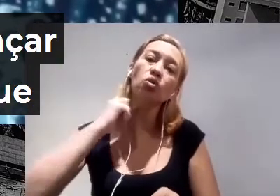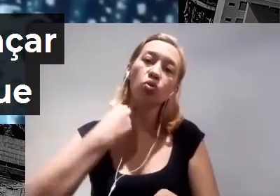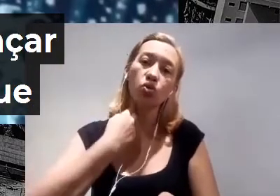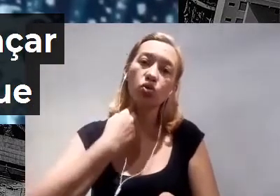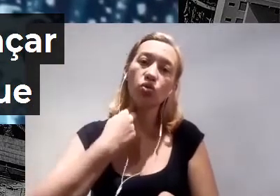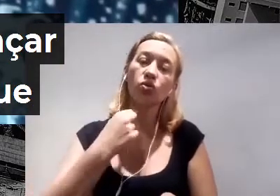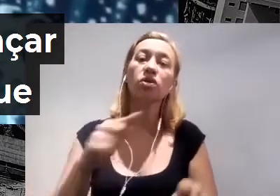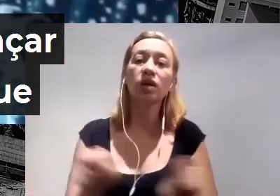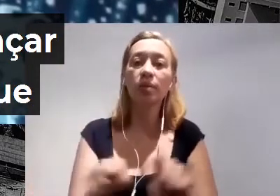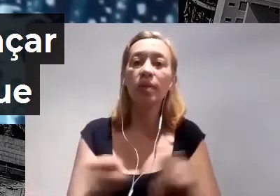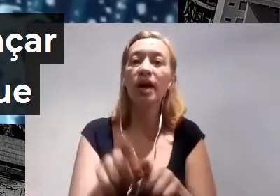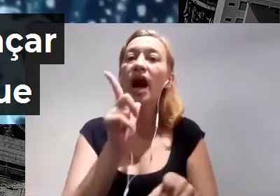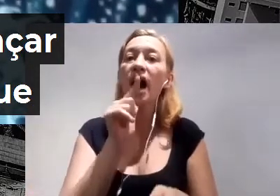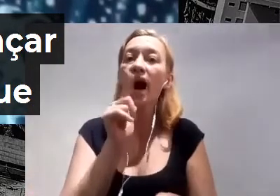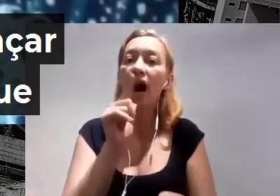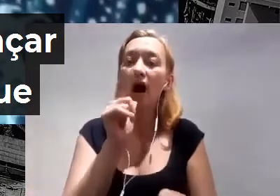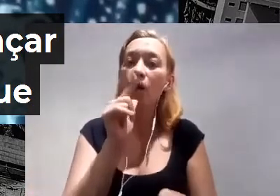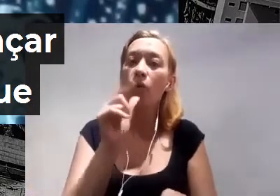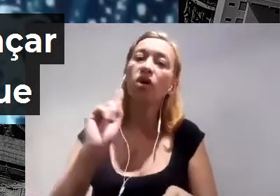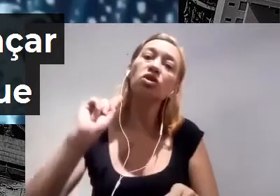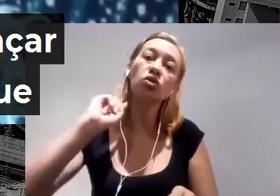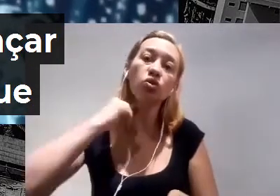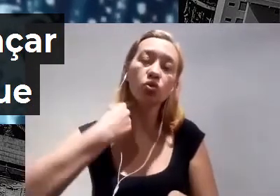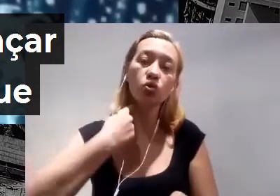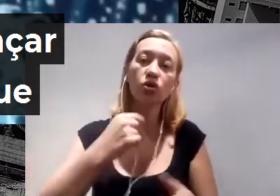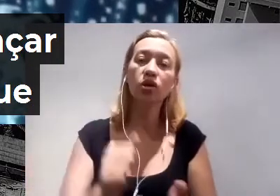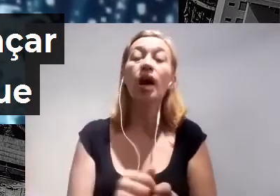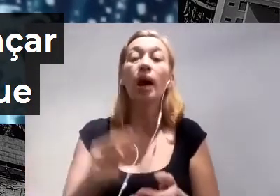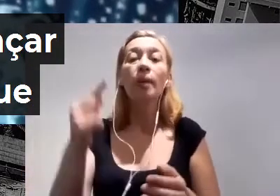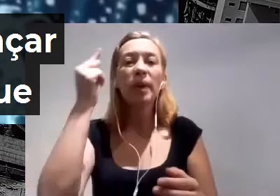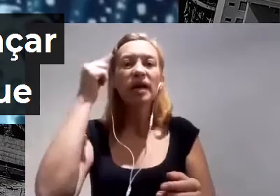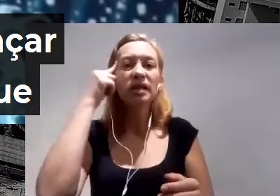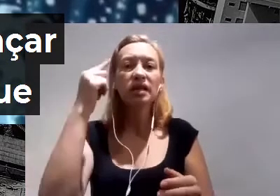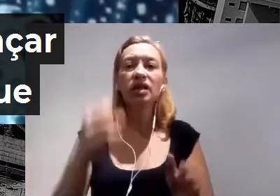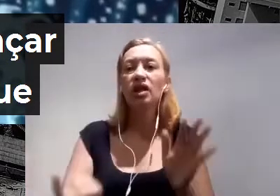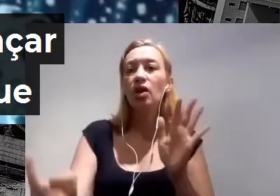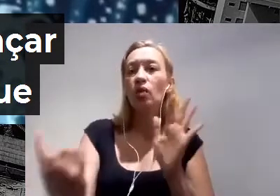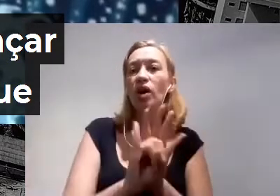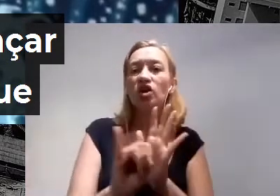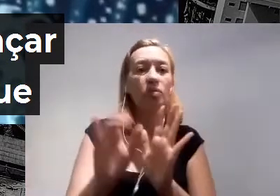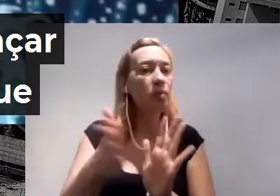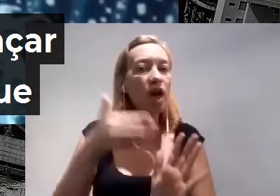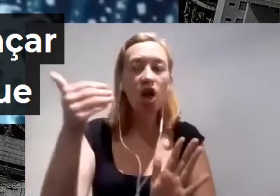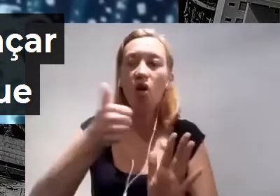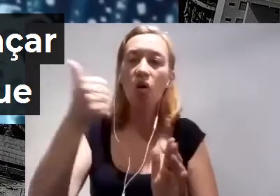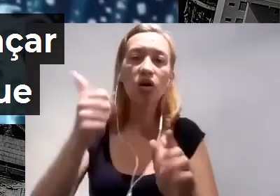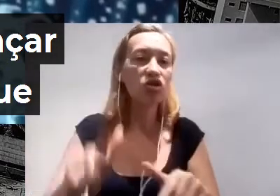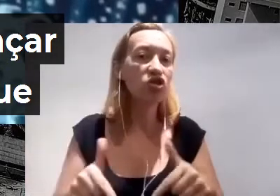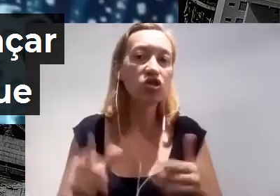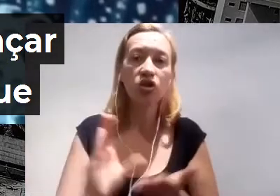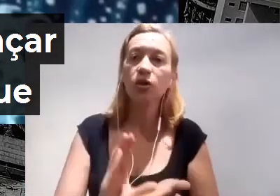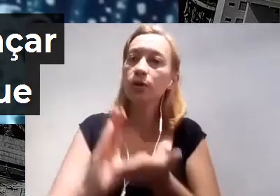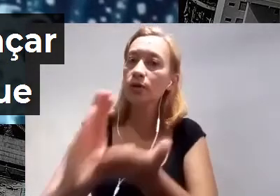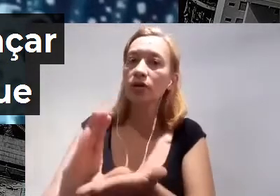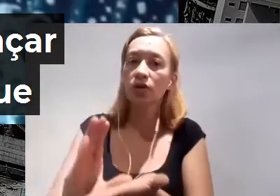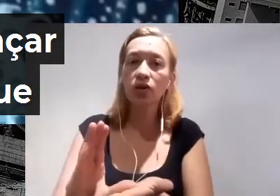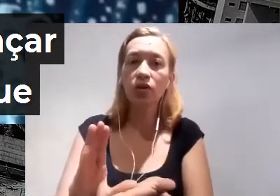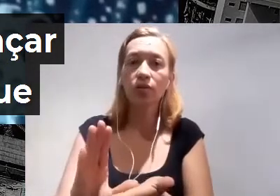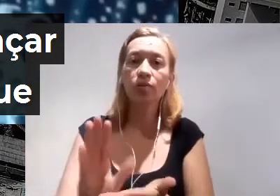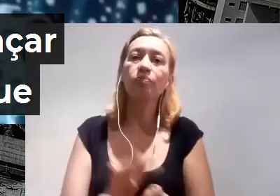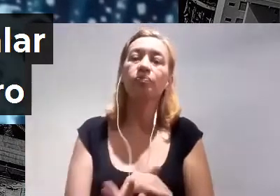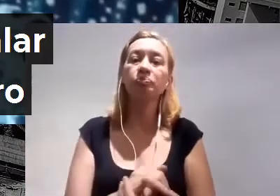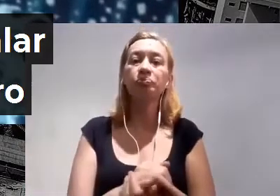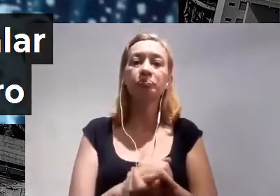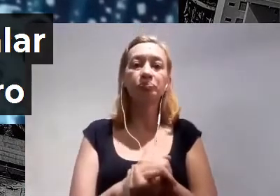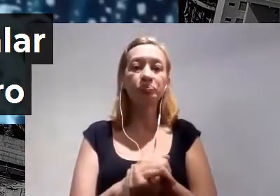this is just the smartest way to invest in achieving a long-term viability for their